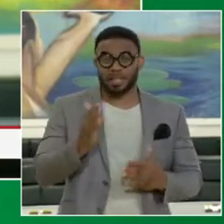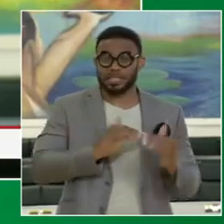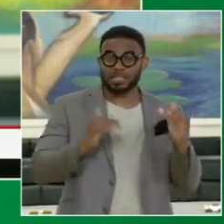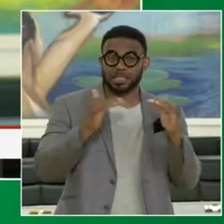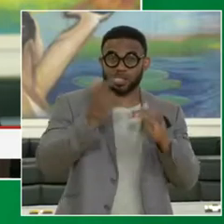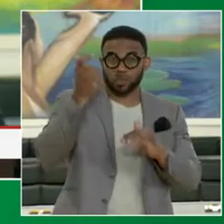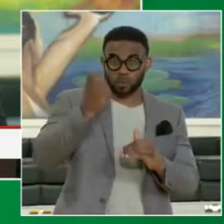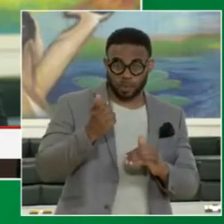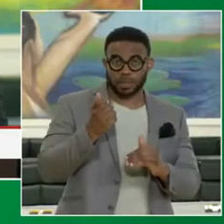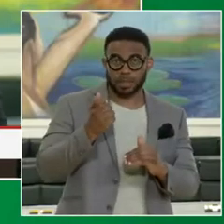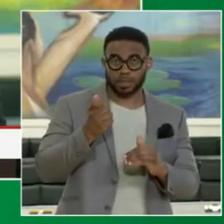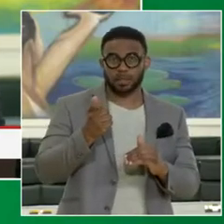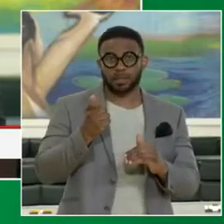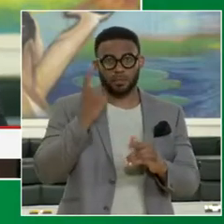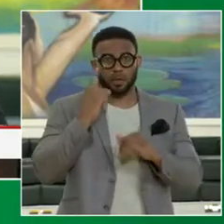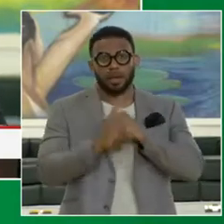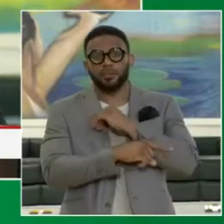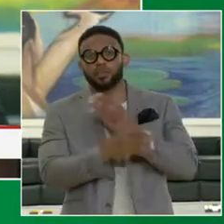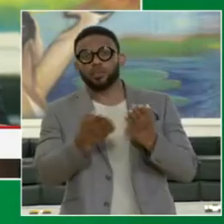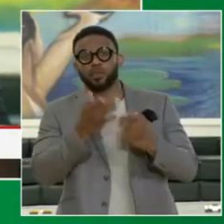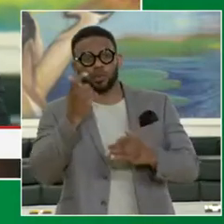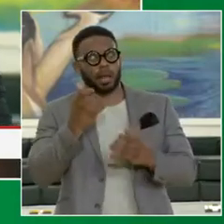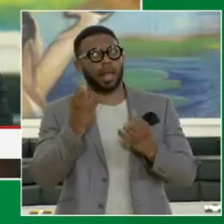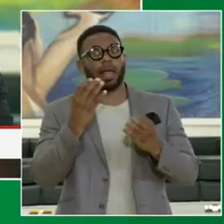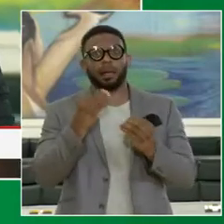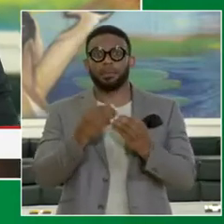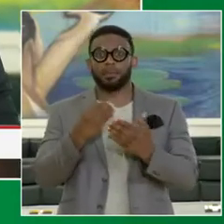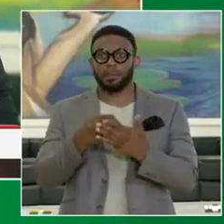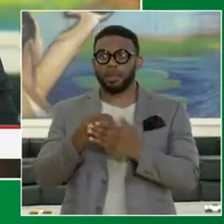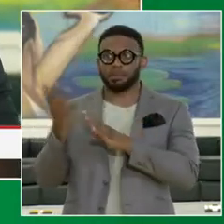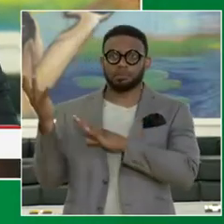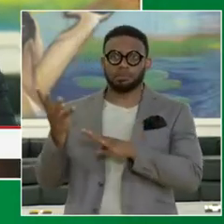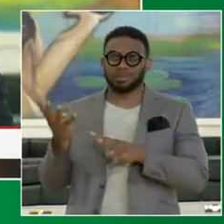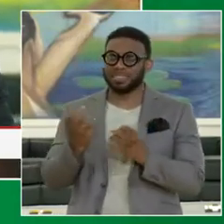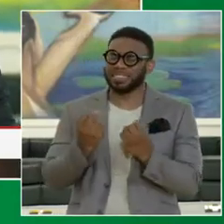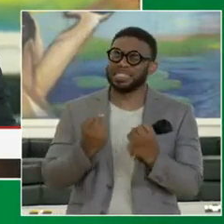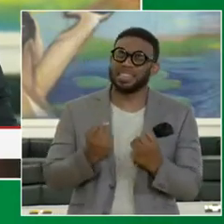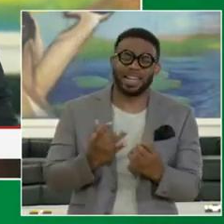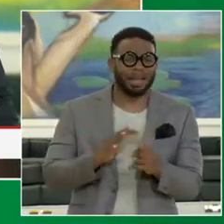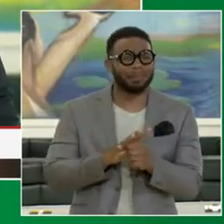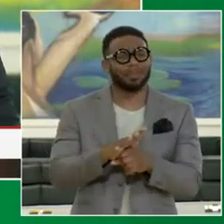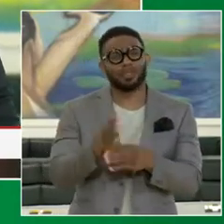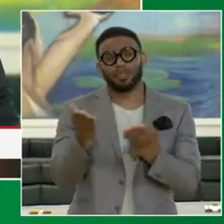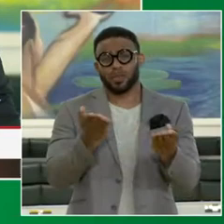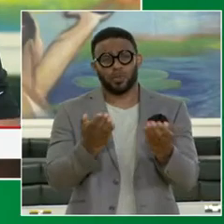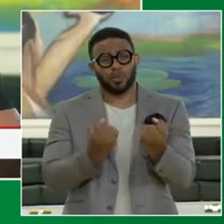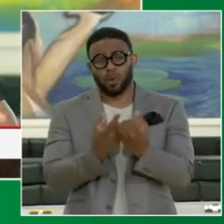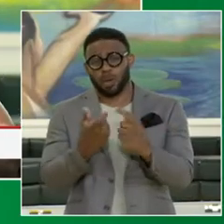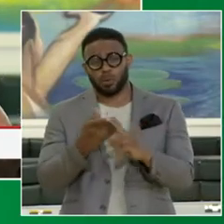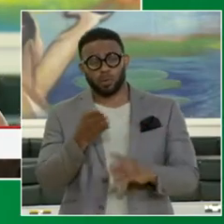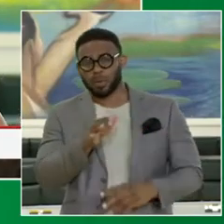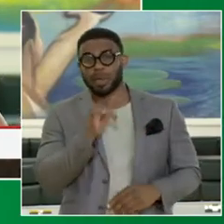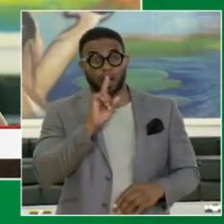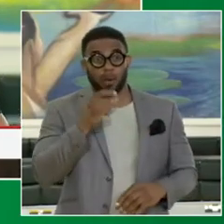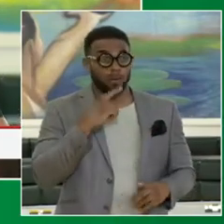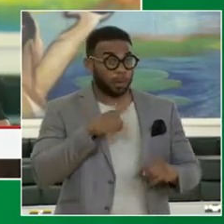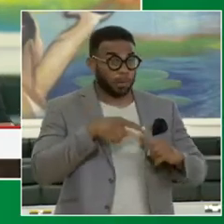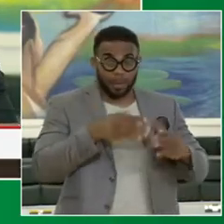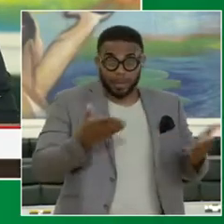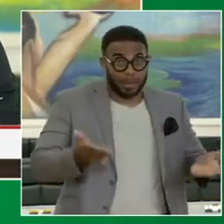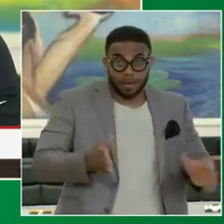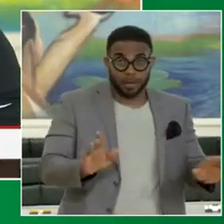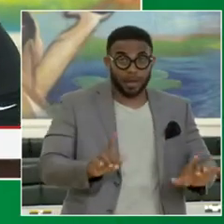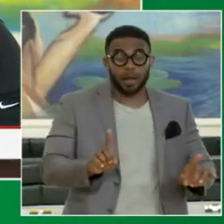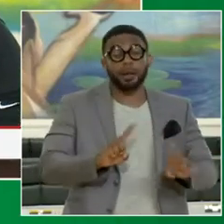Justice Grants, Victim Service and Justice Grants, a lot of money flowing through that. There are a lot of services and supports that come through there, not just what we talked about